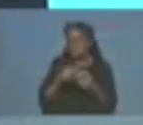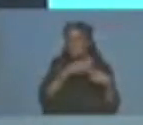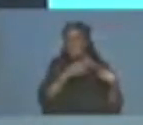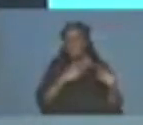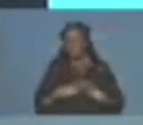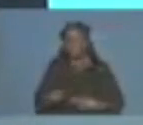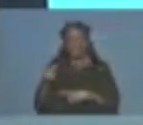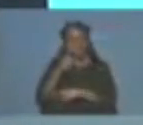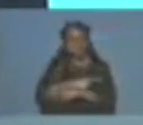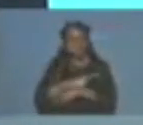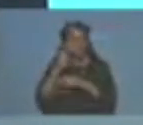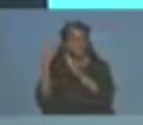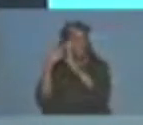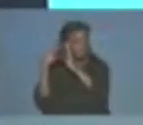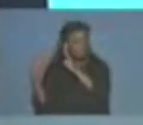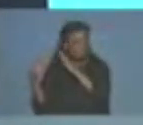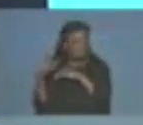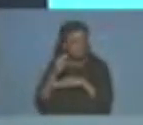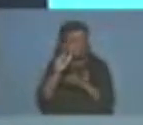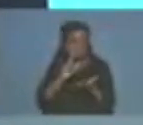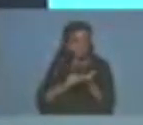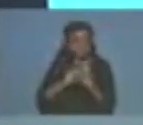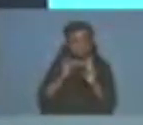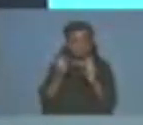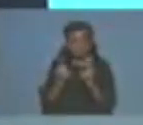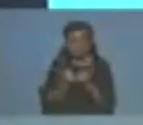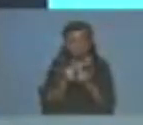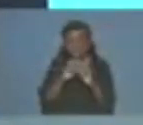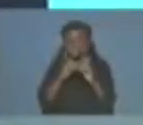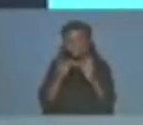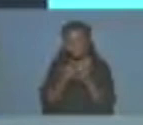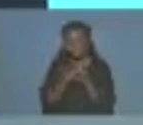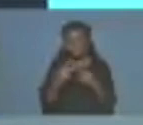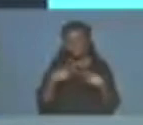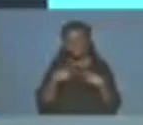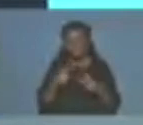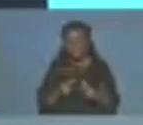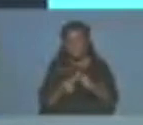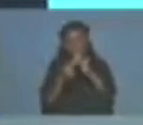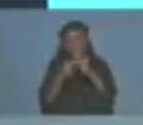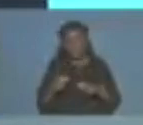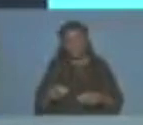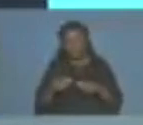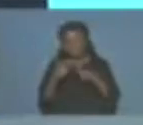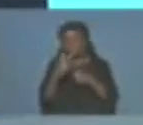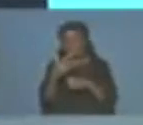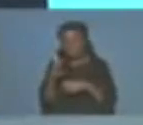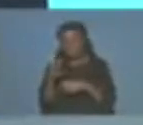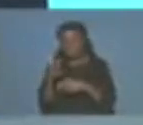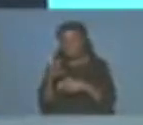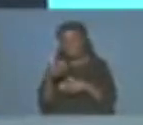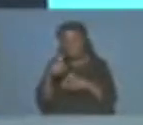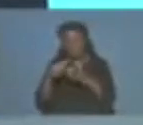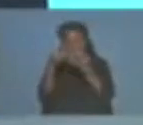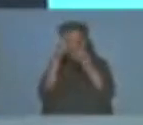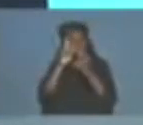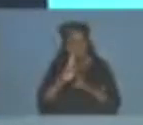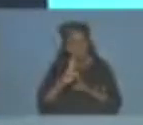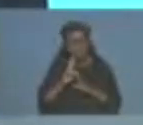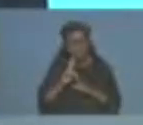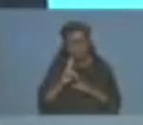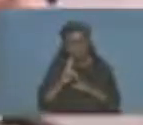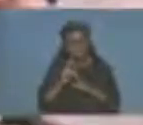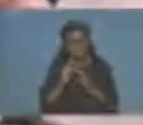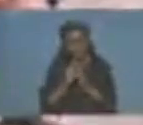ZNS Radio and News Department's putting on a special giveaway in honor of the Day of Love. Our Anthony Smith tells us how that